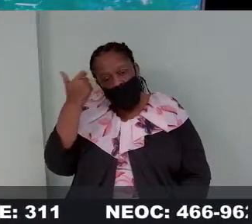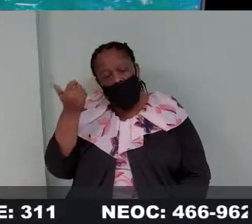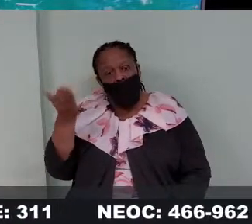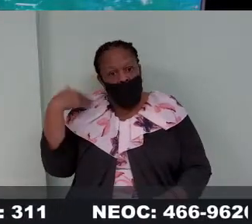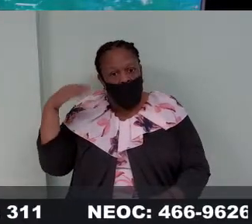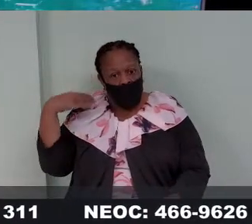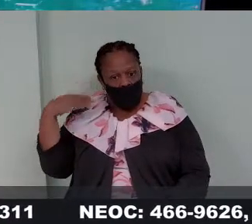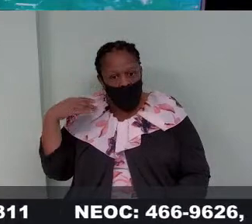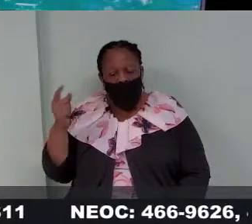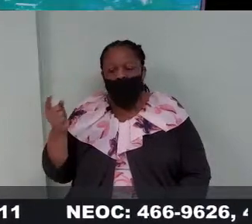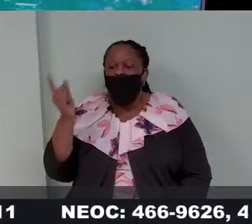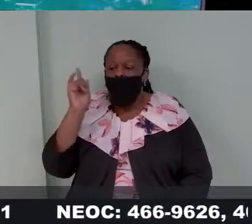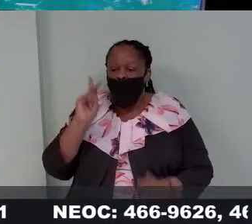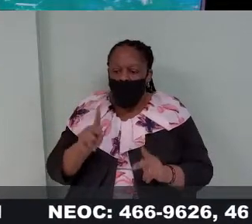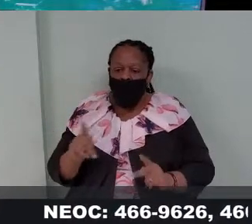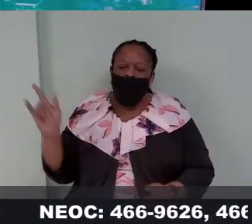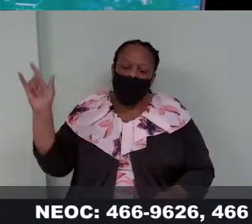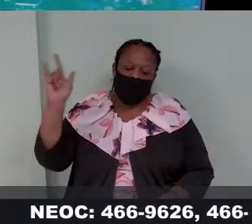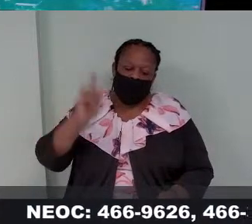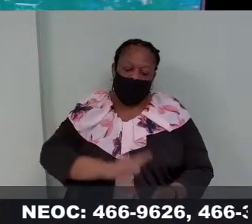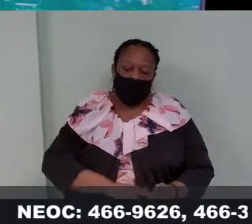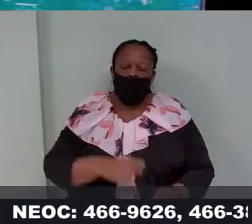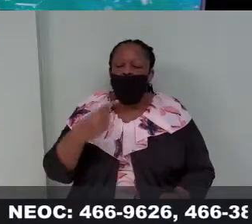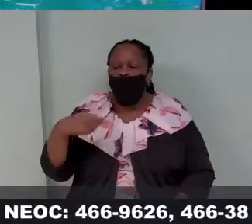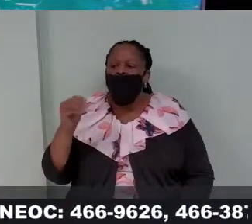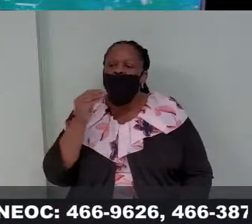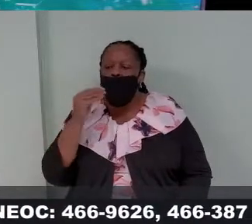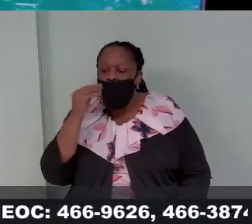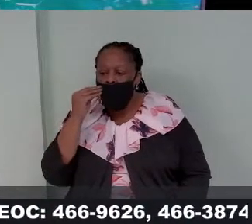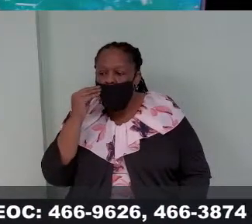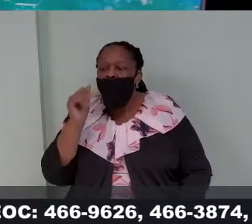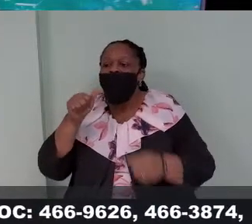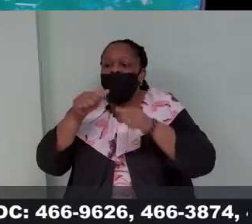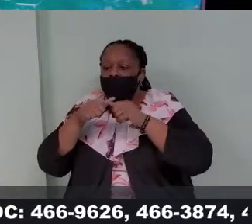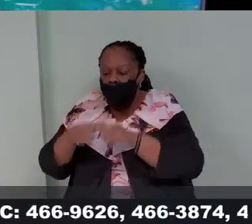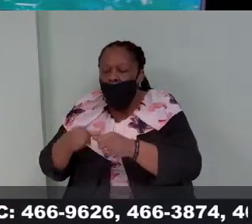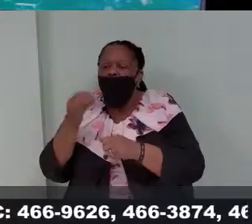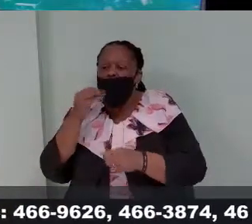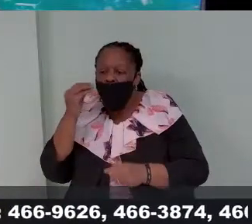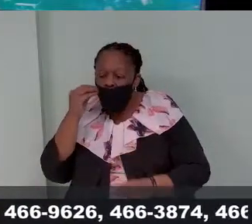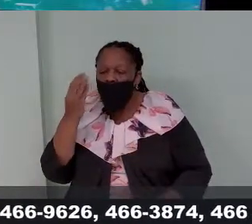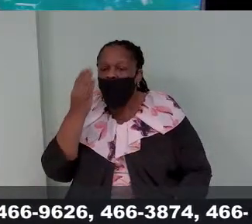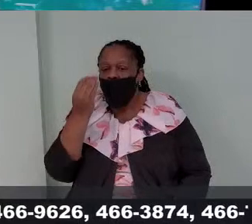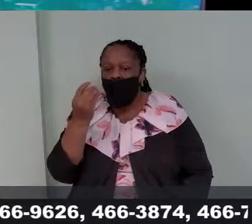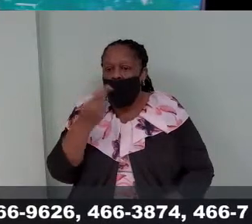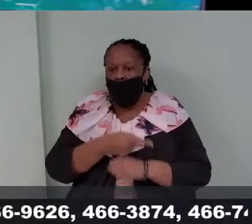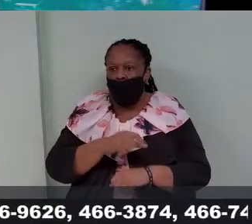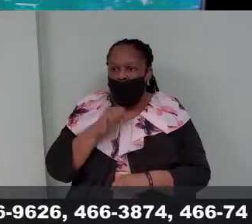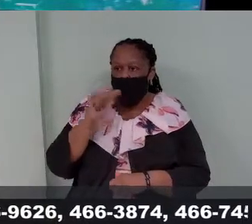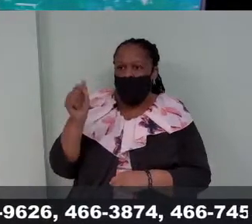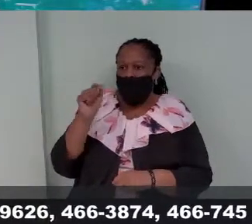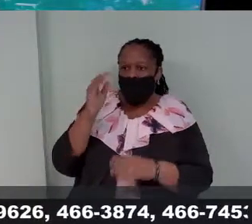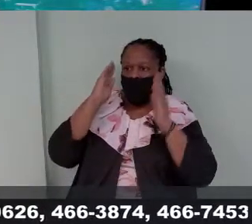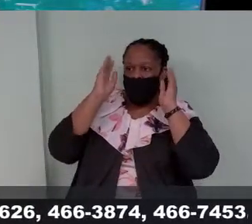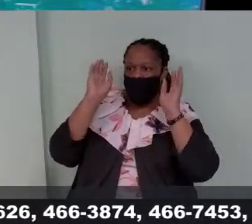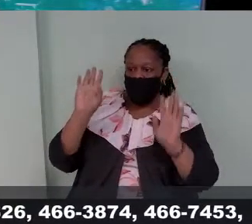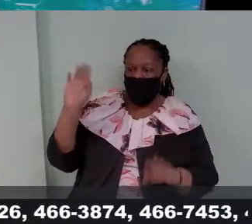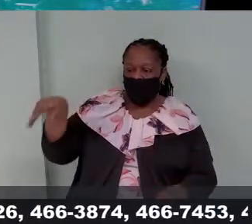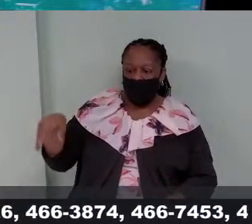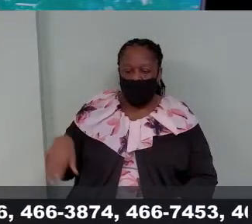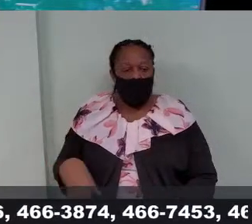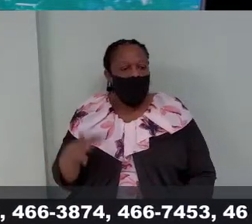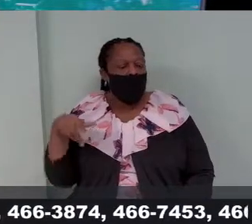So that is not an option right now, but we are looking to it for the future. At